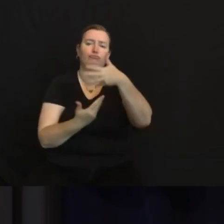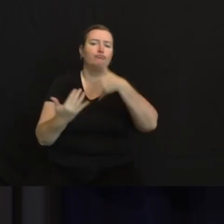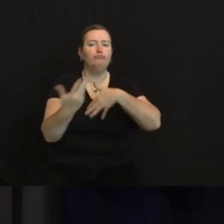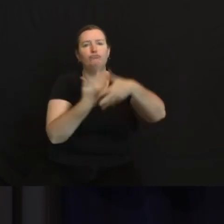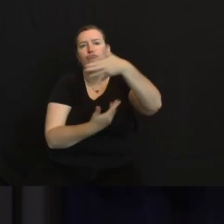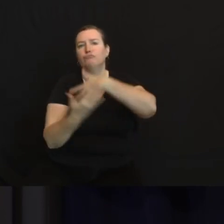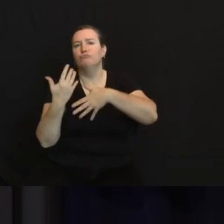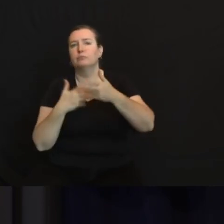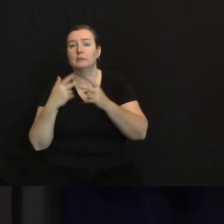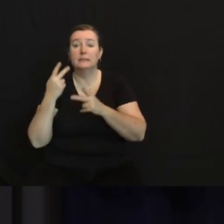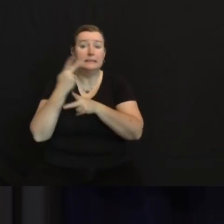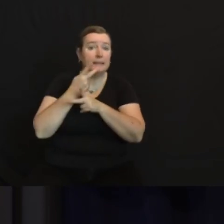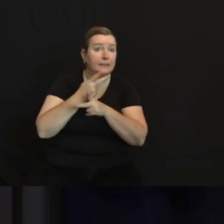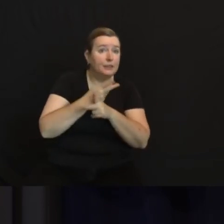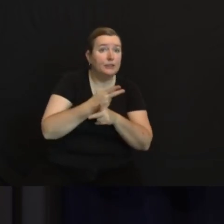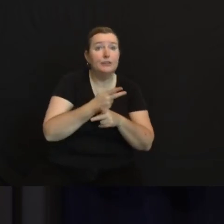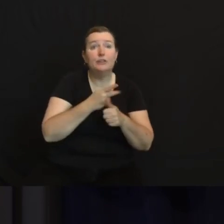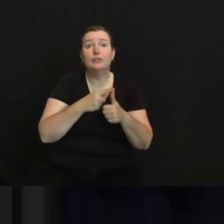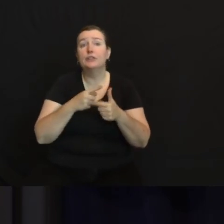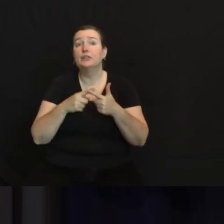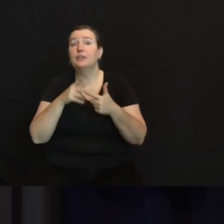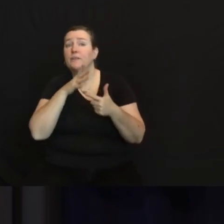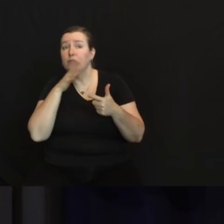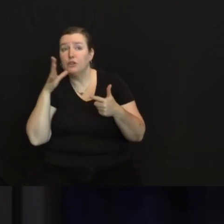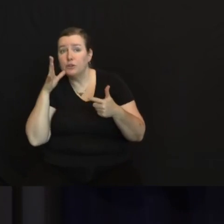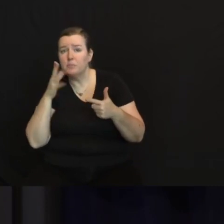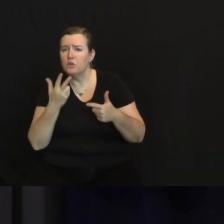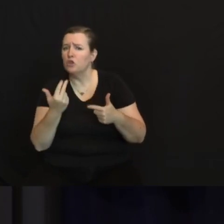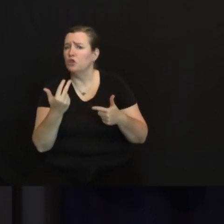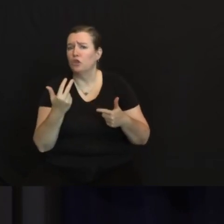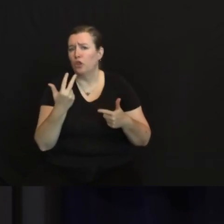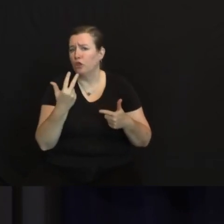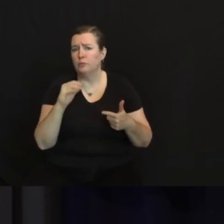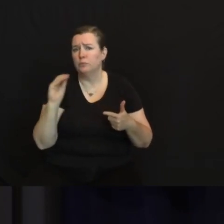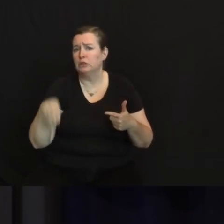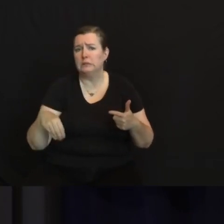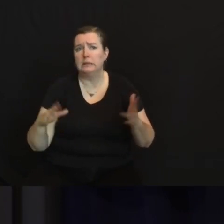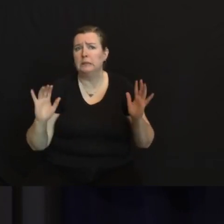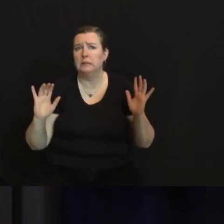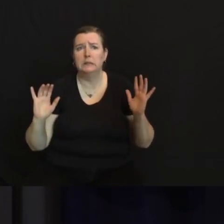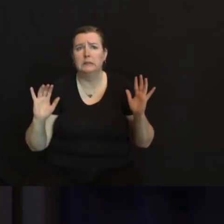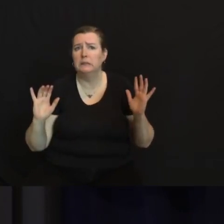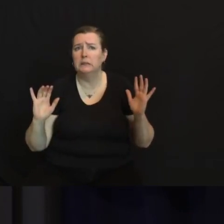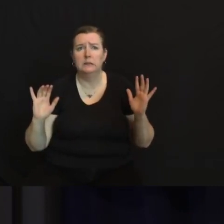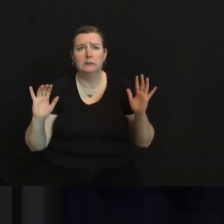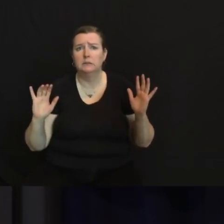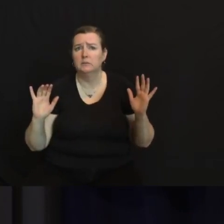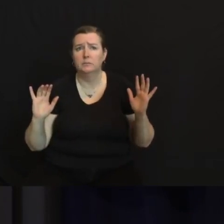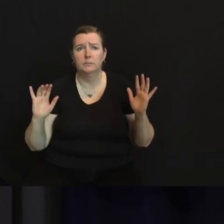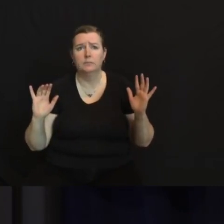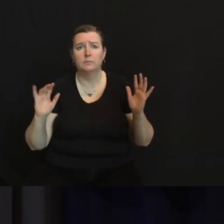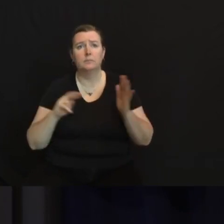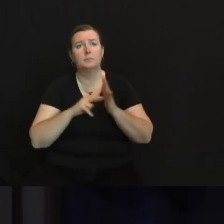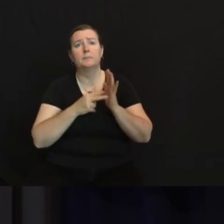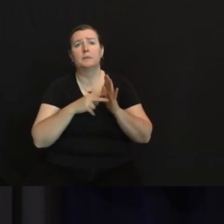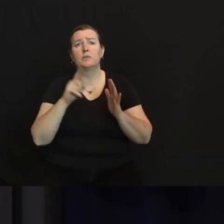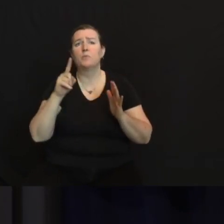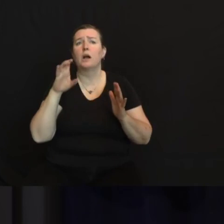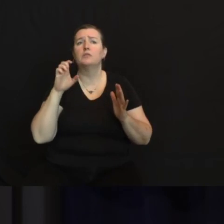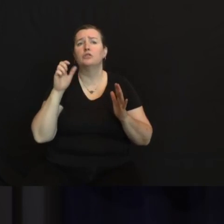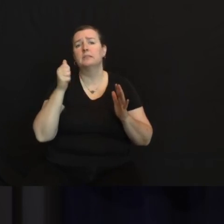and farms right behind at 13% each. That was tracking 118 outbreaks. From